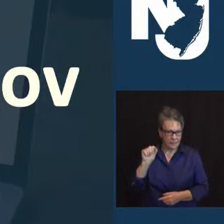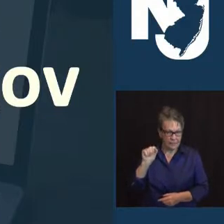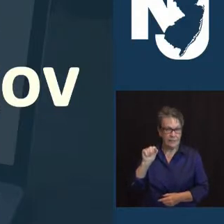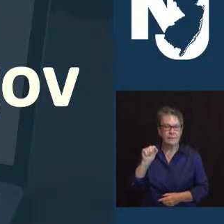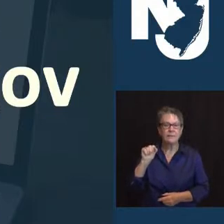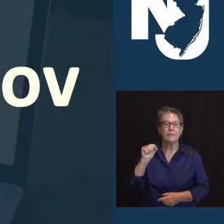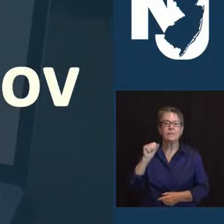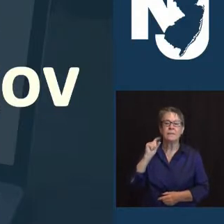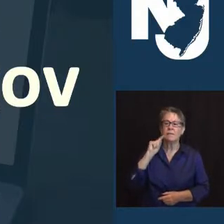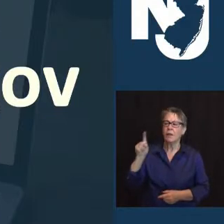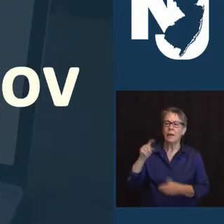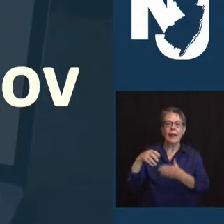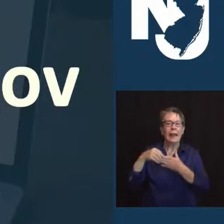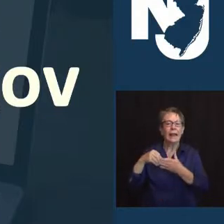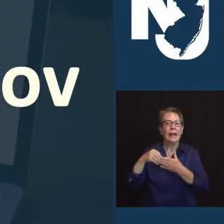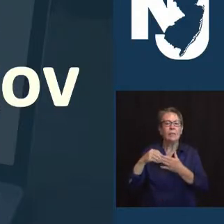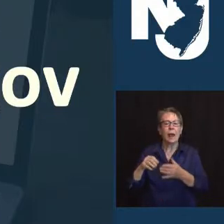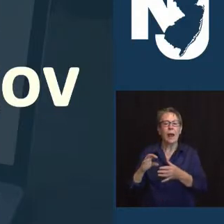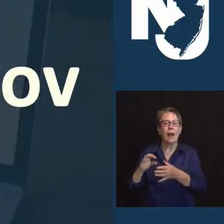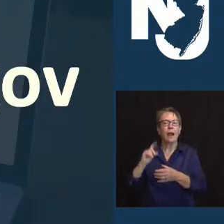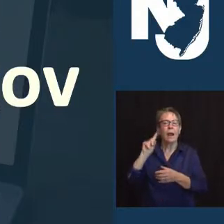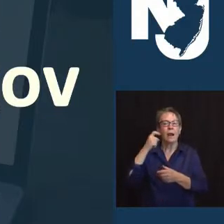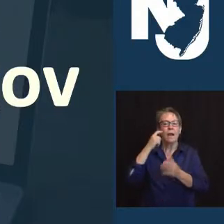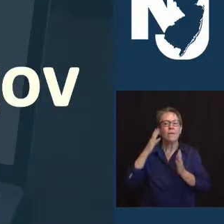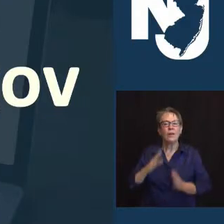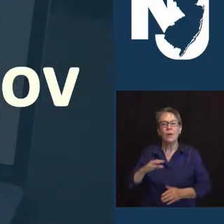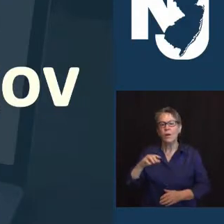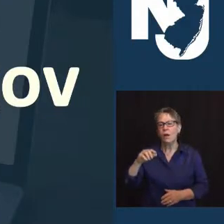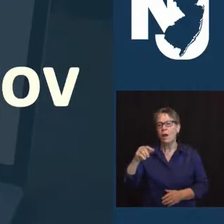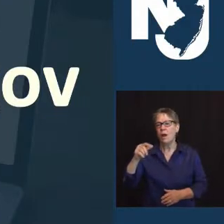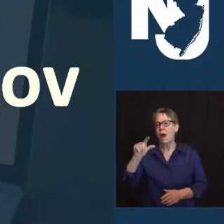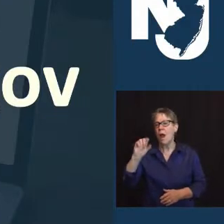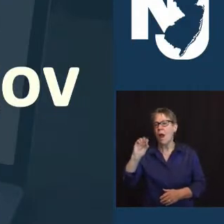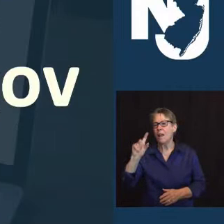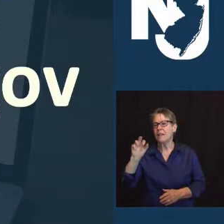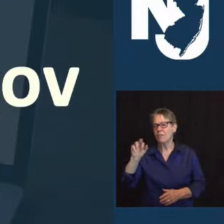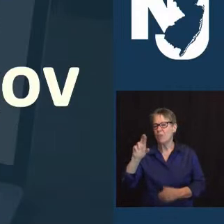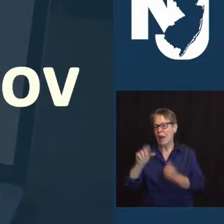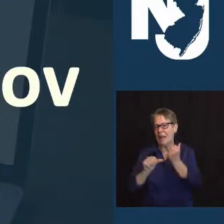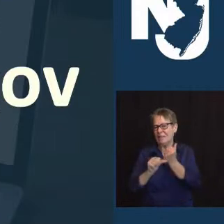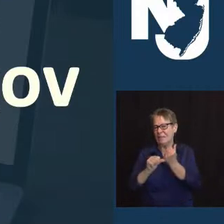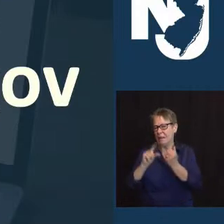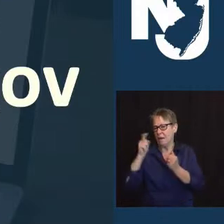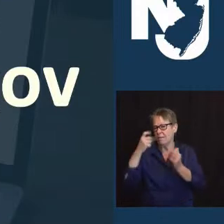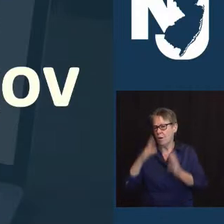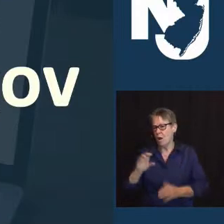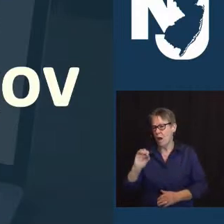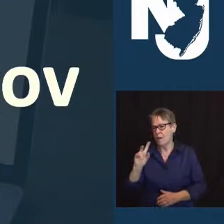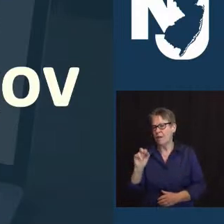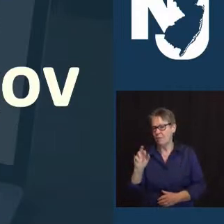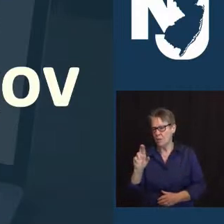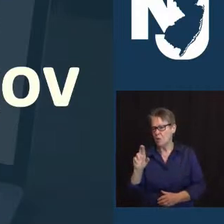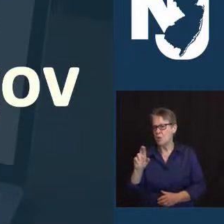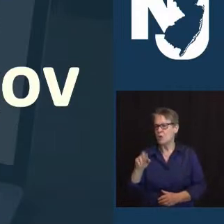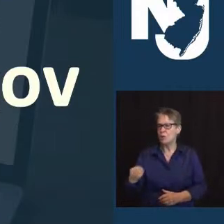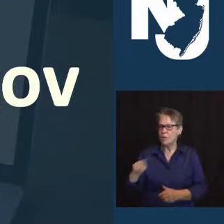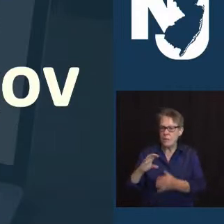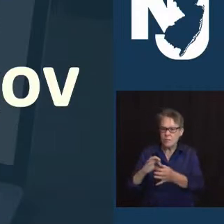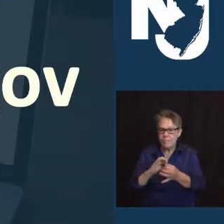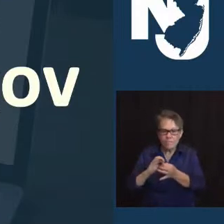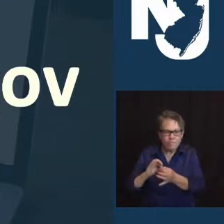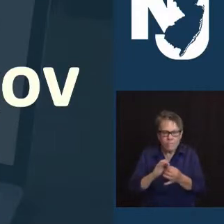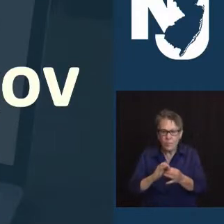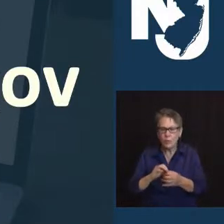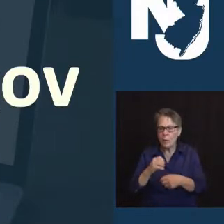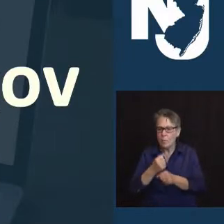is allowing some of our historic downtowns to remain active and vibrant. And we cannot forget the importance of the